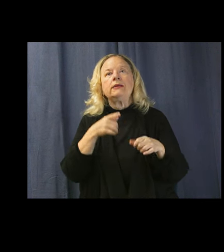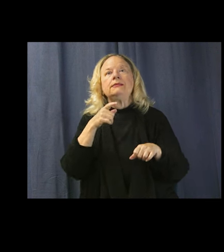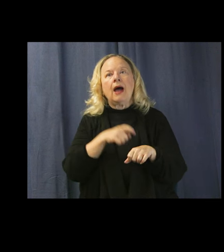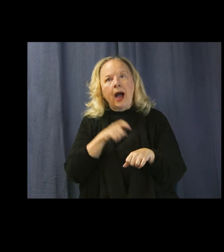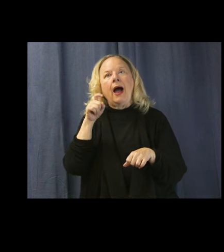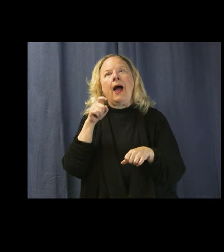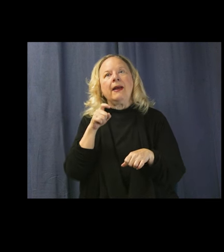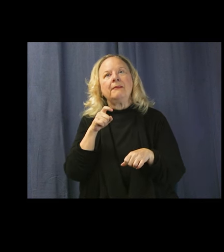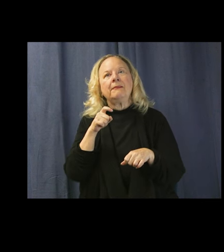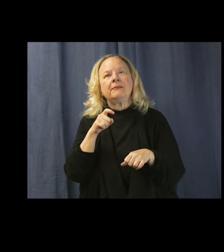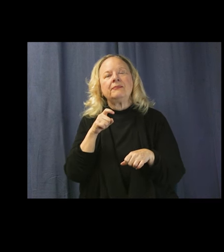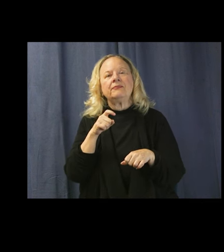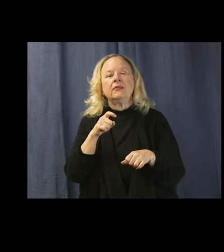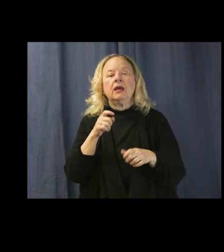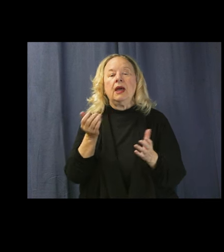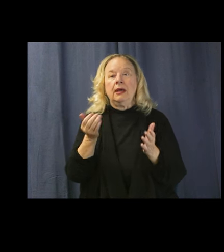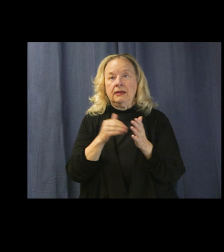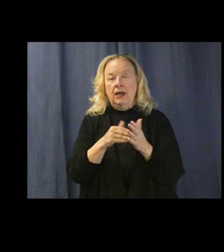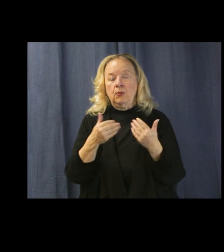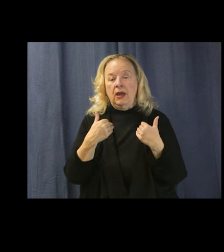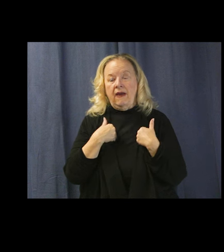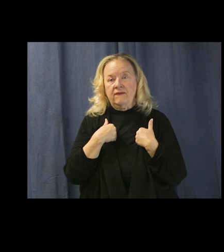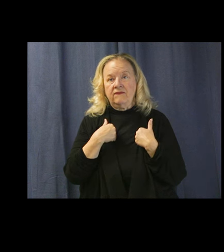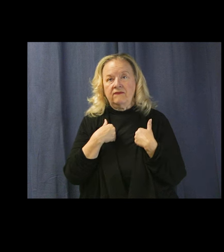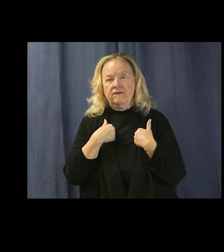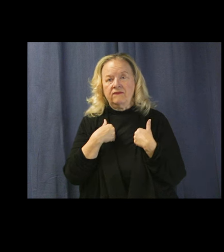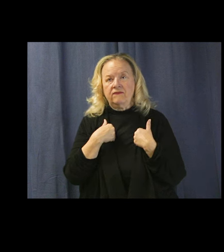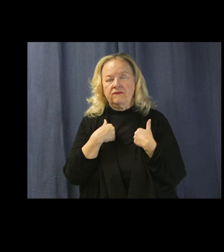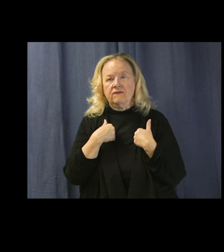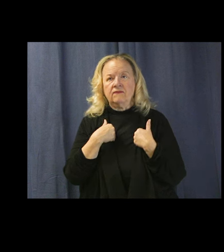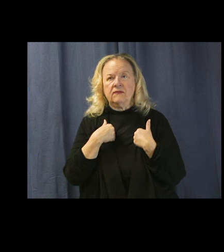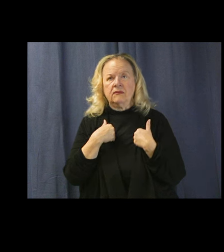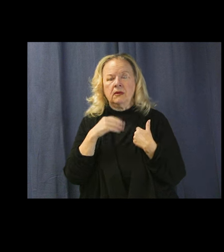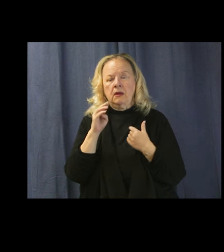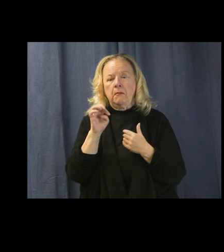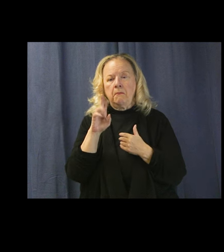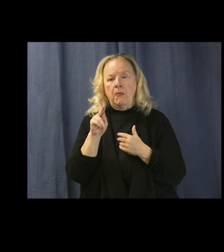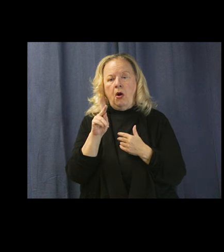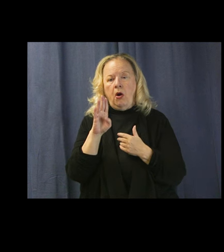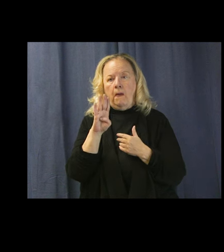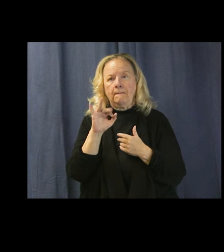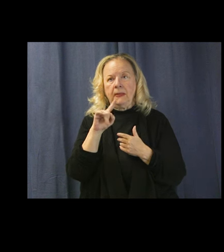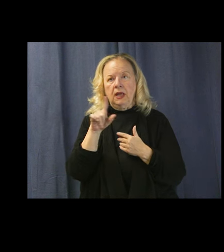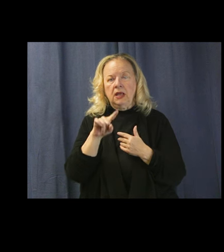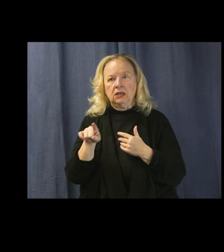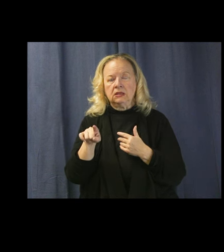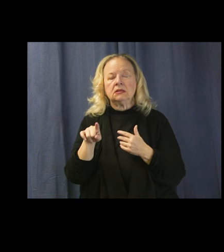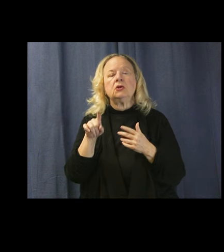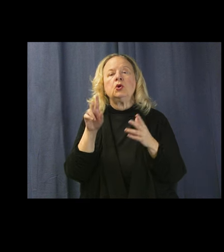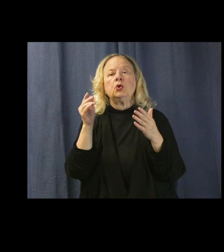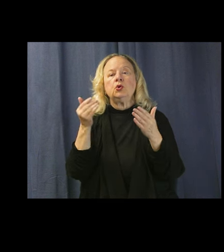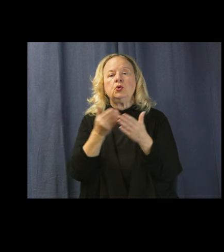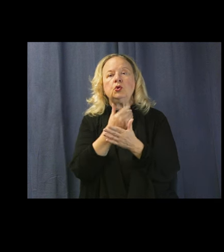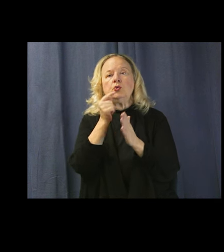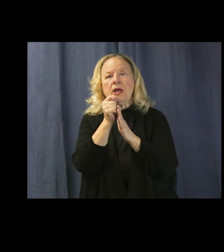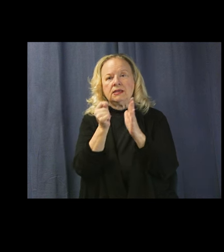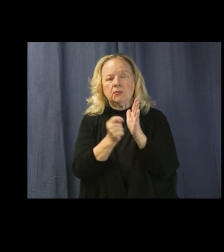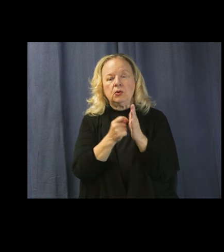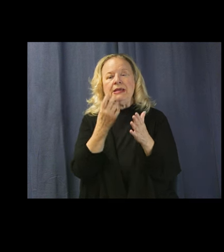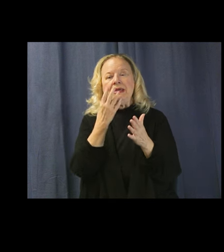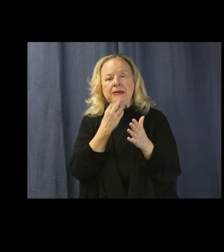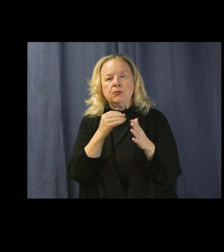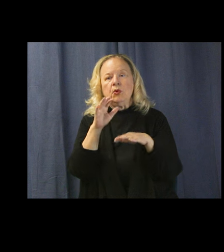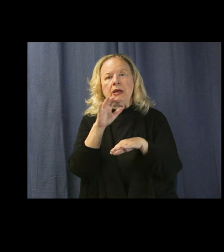And then again, we have this Mark Biltz Phonetic New Testament. It's Hebrew, English, in